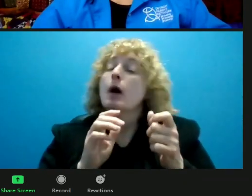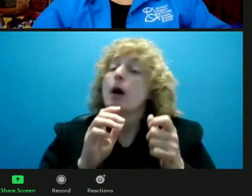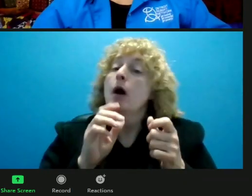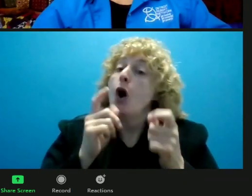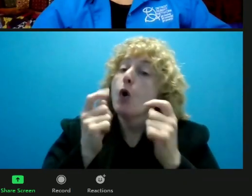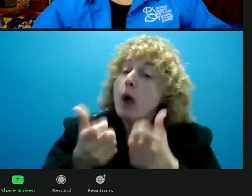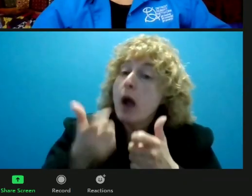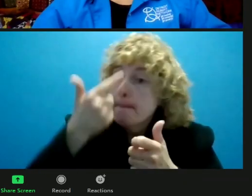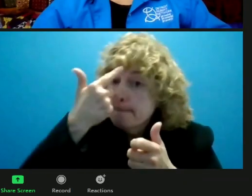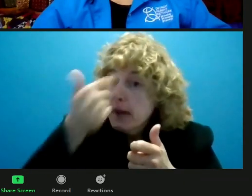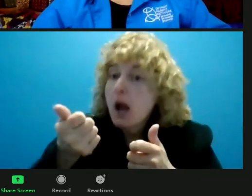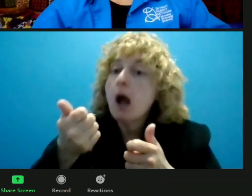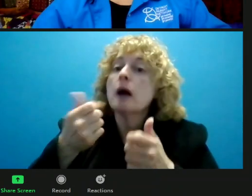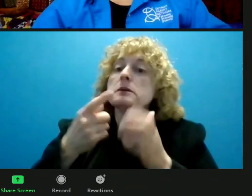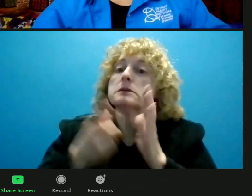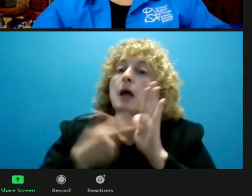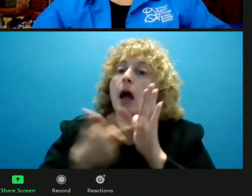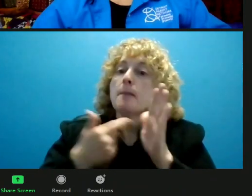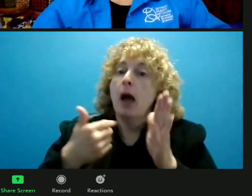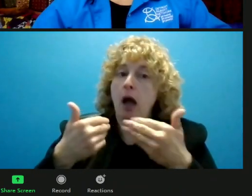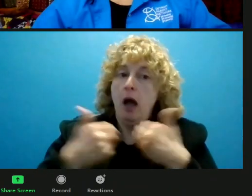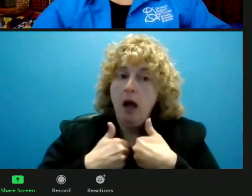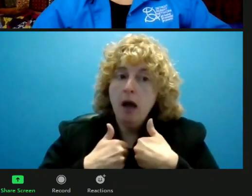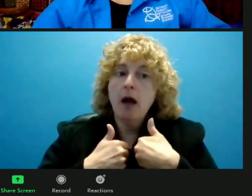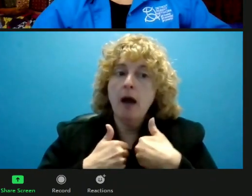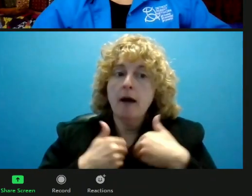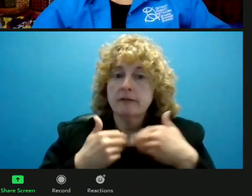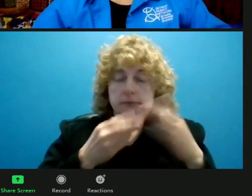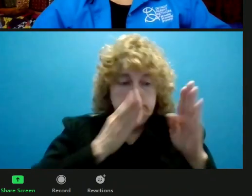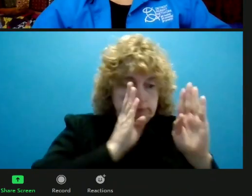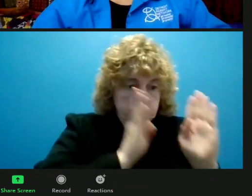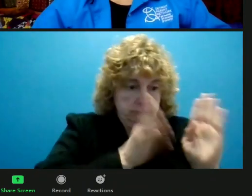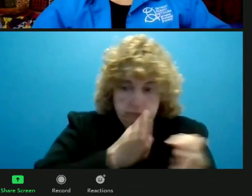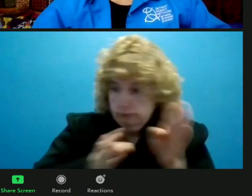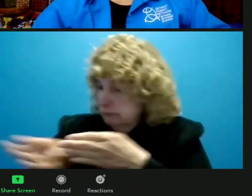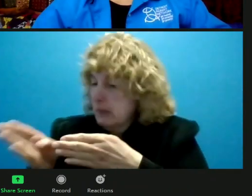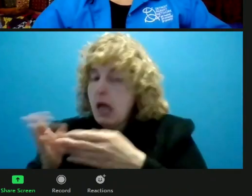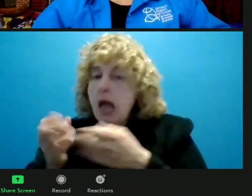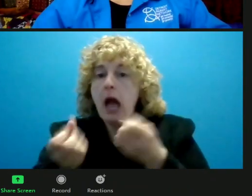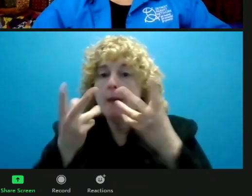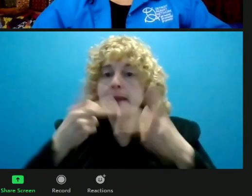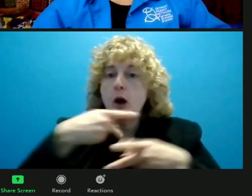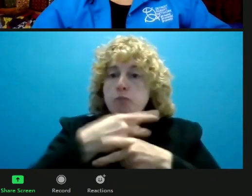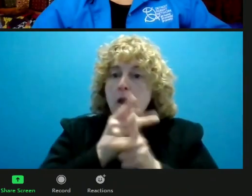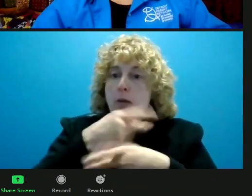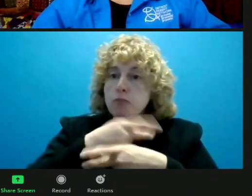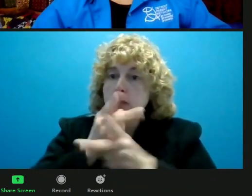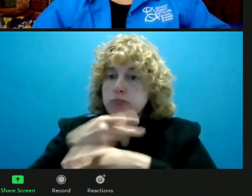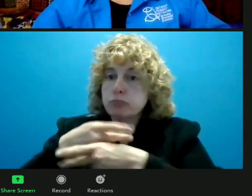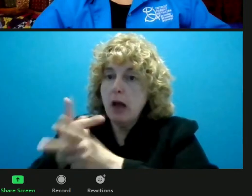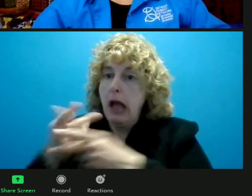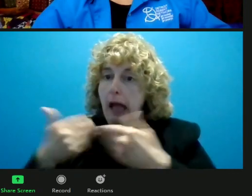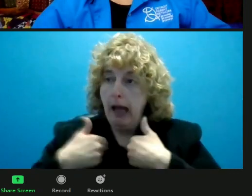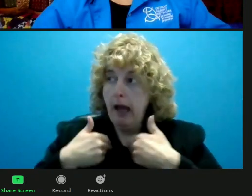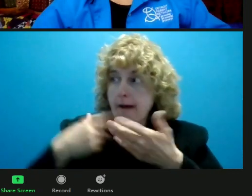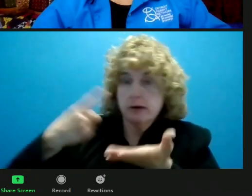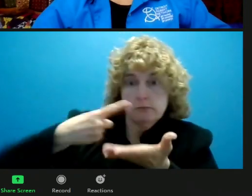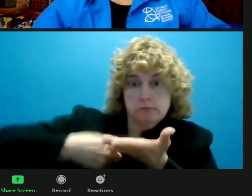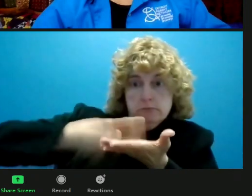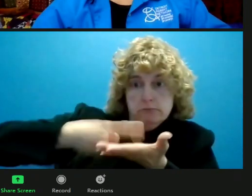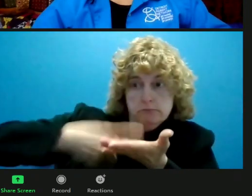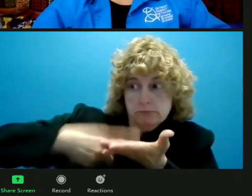with sometimes there's order in the number of, you know, products that are available and that are going under, um, discussion. So there's a phase